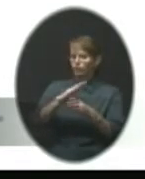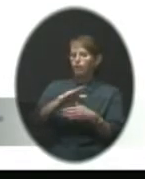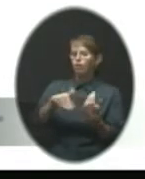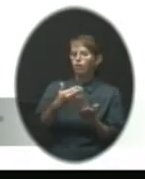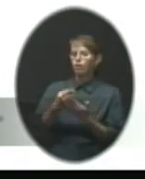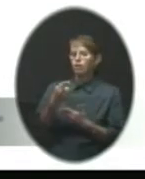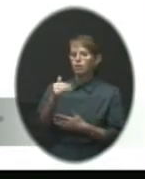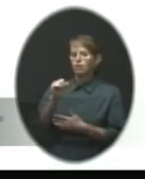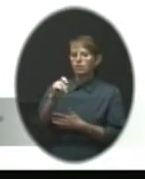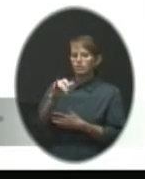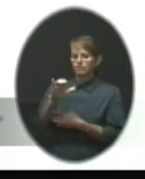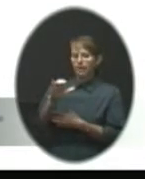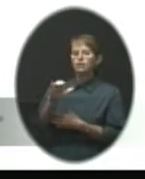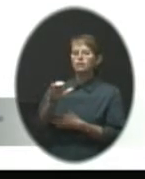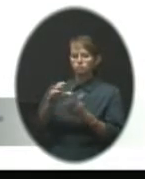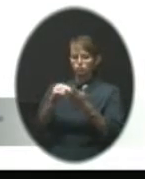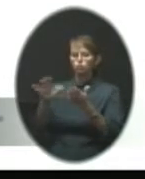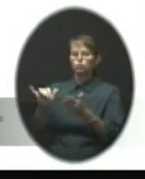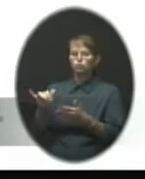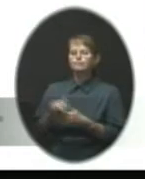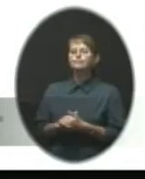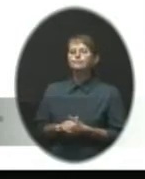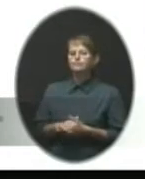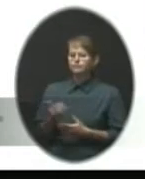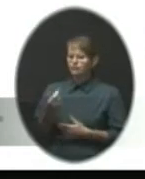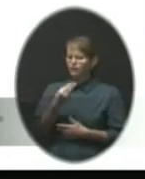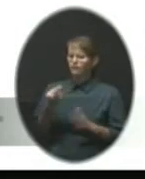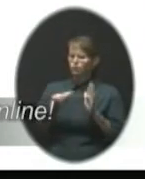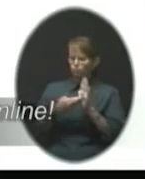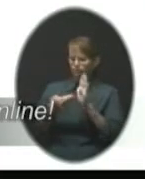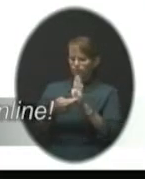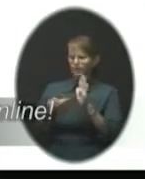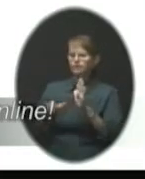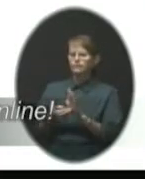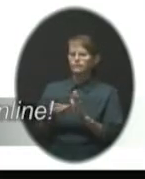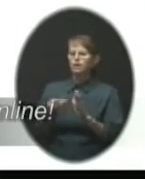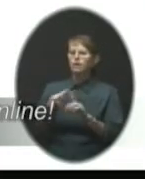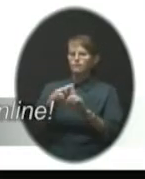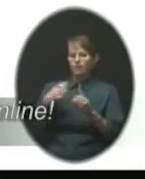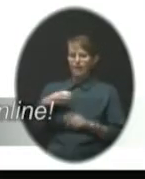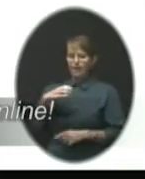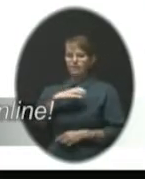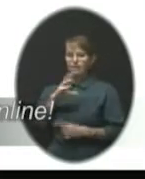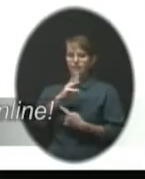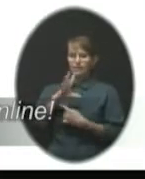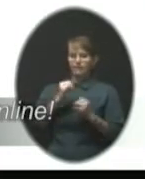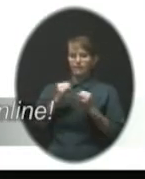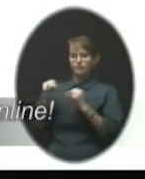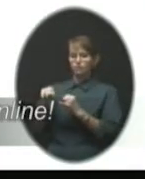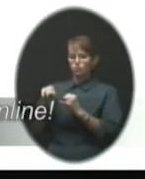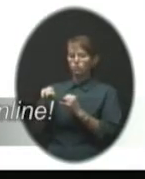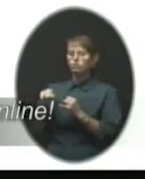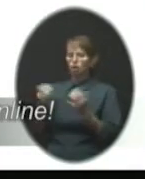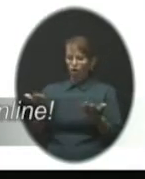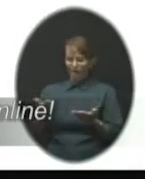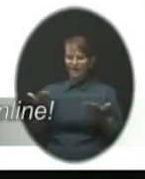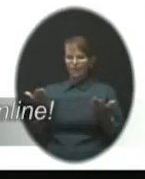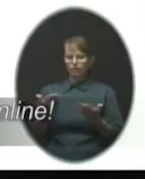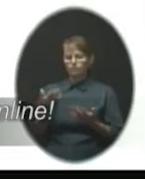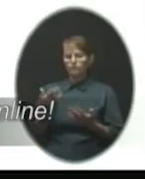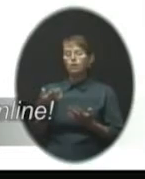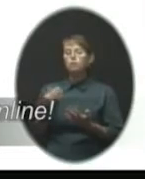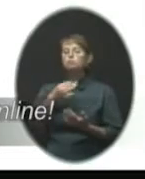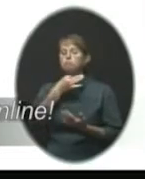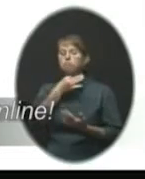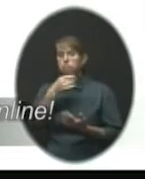couple of representatives from the committee of those 65 individuals that are here this evening, so I wondered if they just might stand as well as Tom,